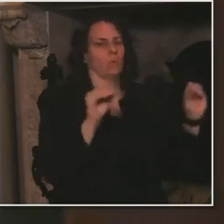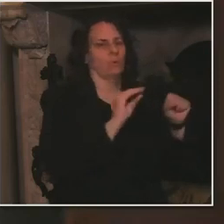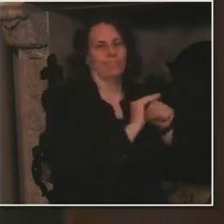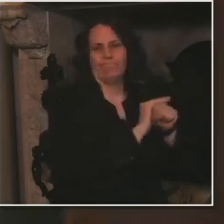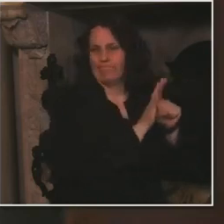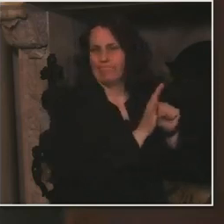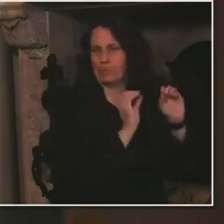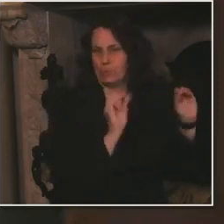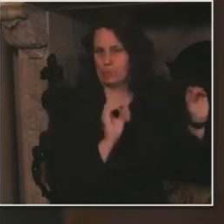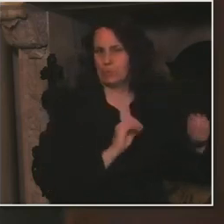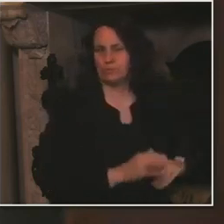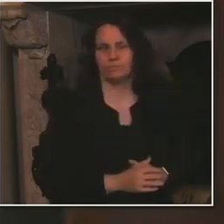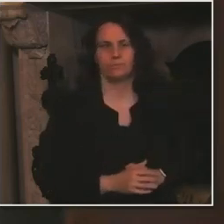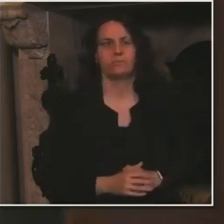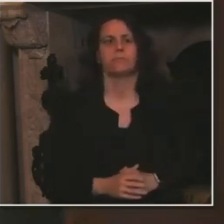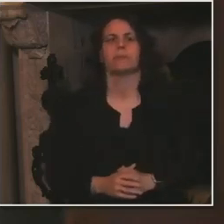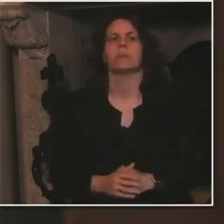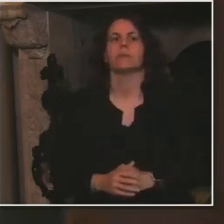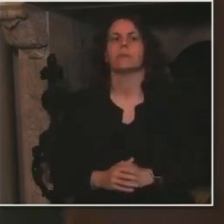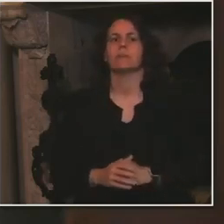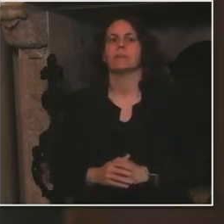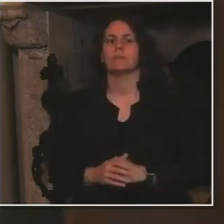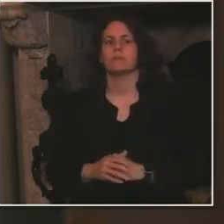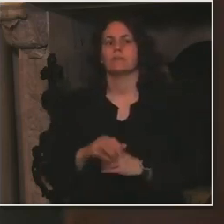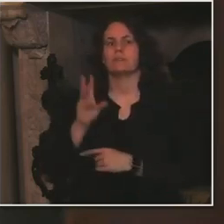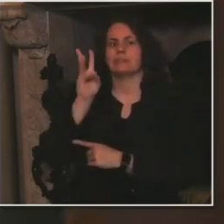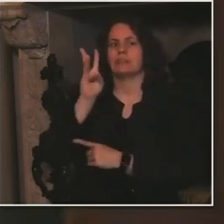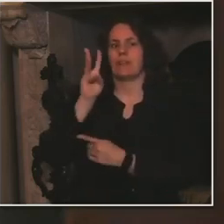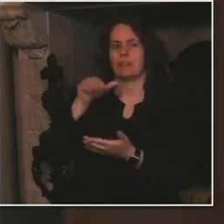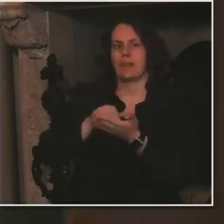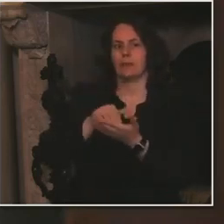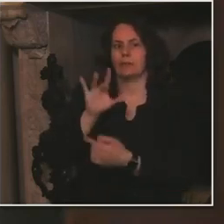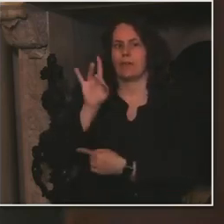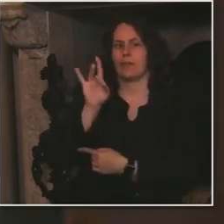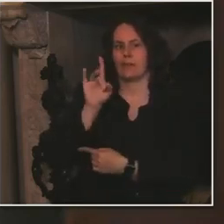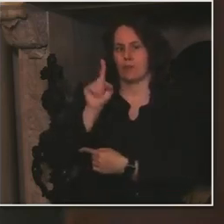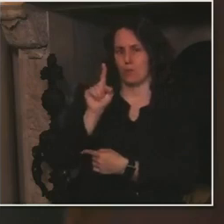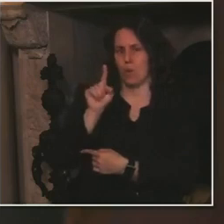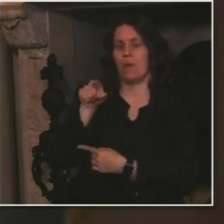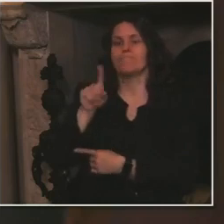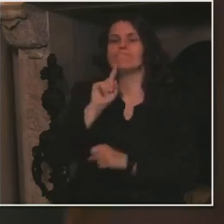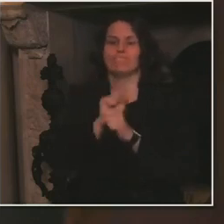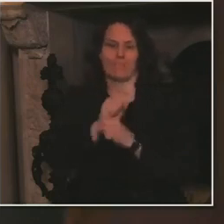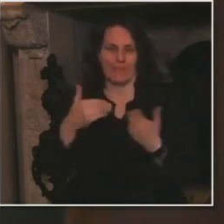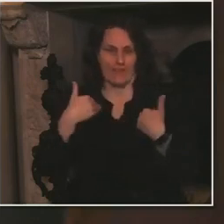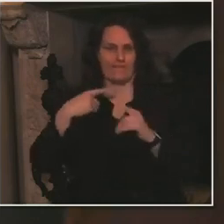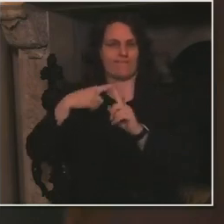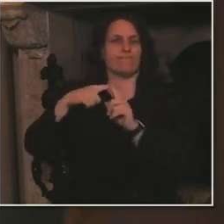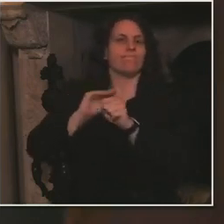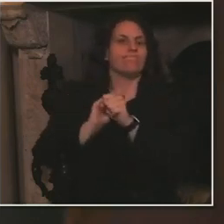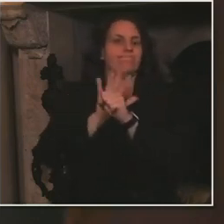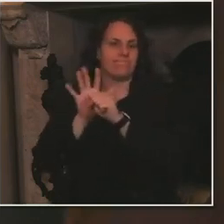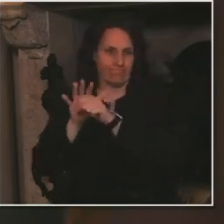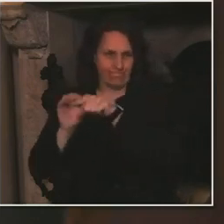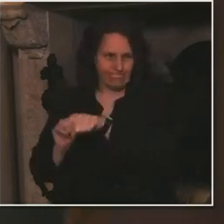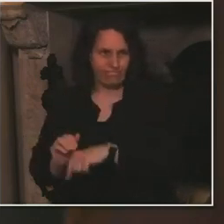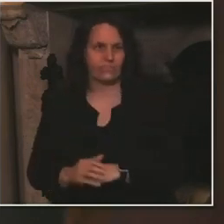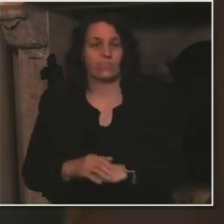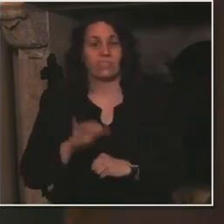now 6,081 confirmed cases of COVID-19 in Wisconsin, an increase of 170 over the